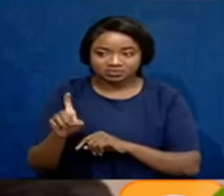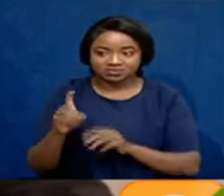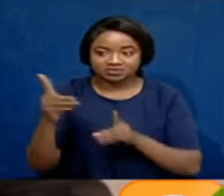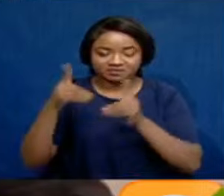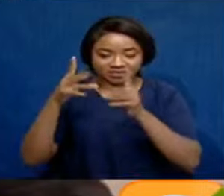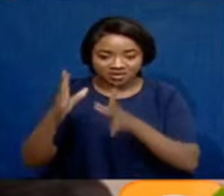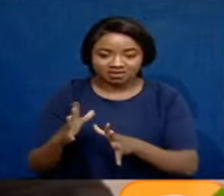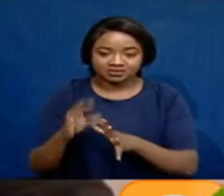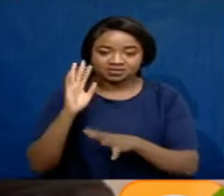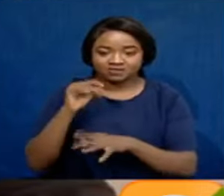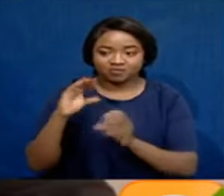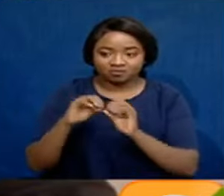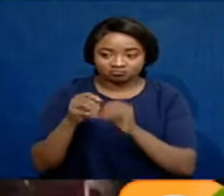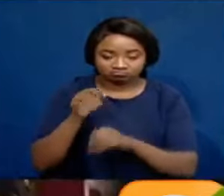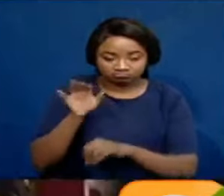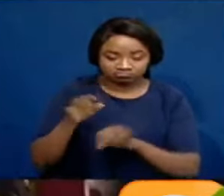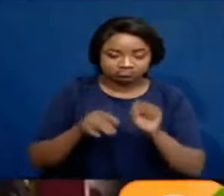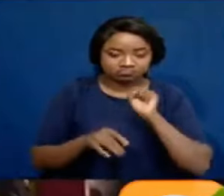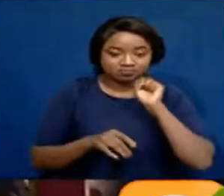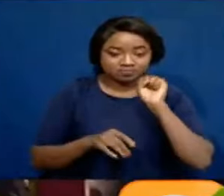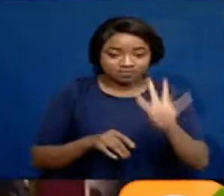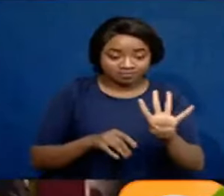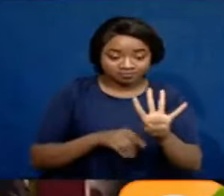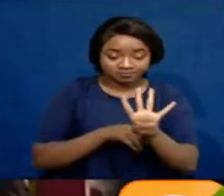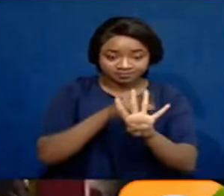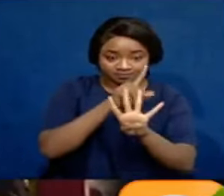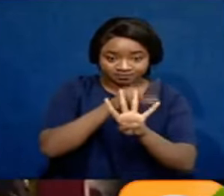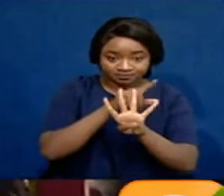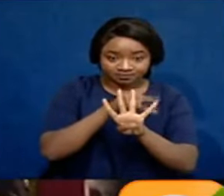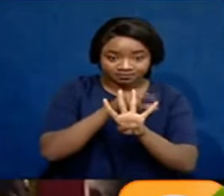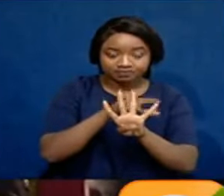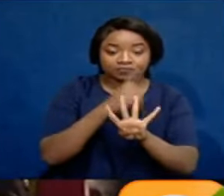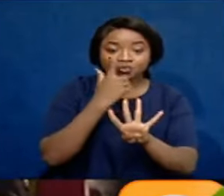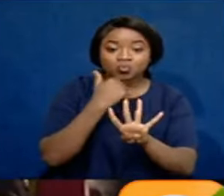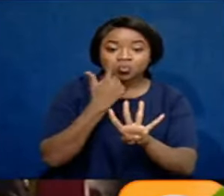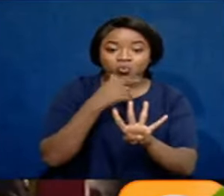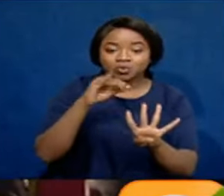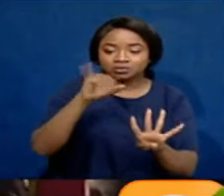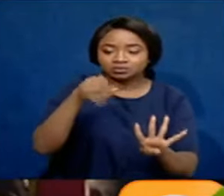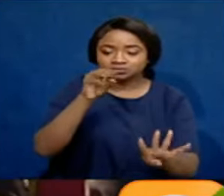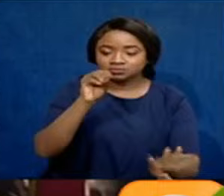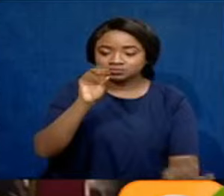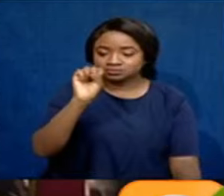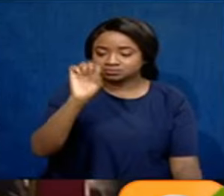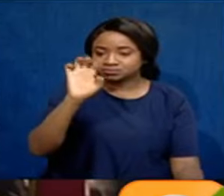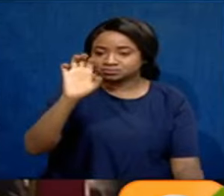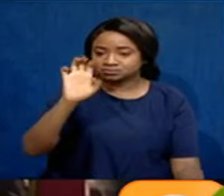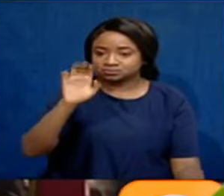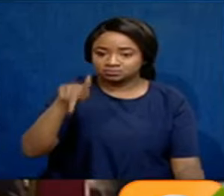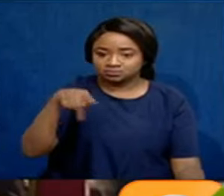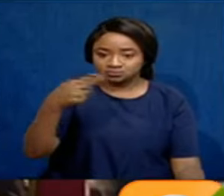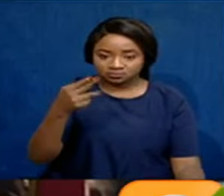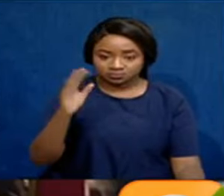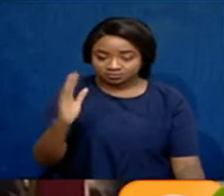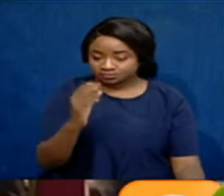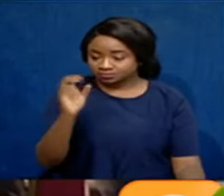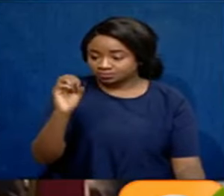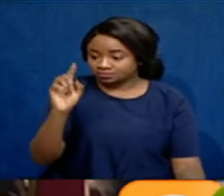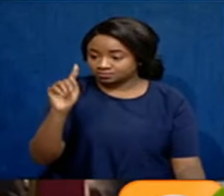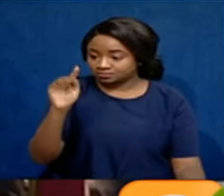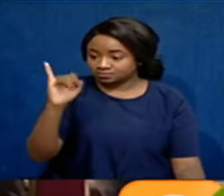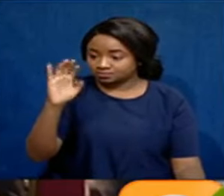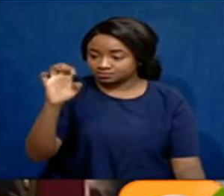Happy to have you here with us tonight. And we're also joined by Joseph Otieno. It's a good thing he's here, because what he is the head